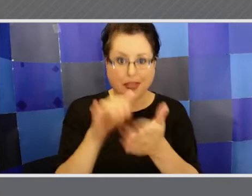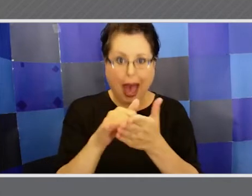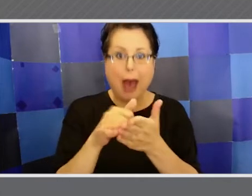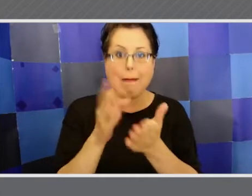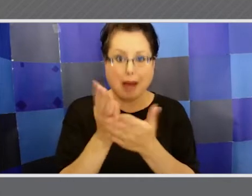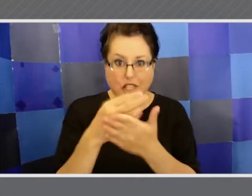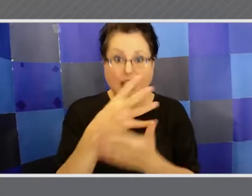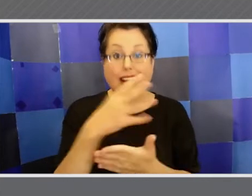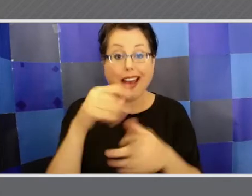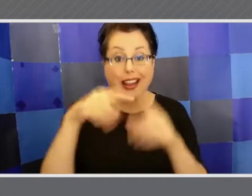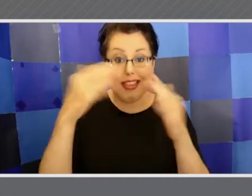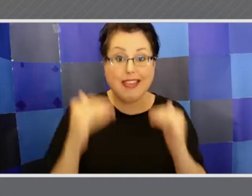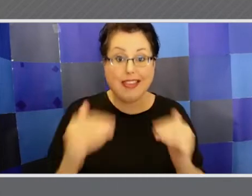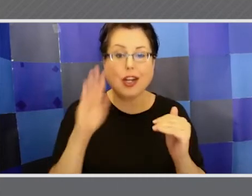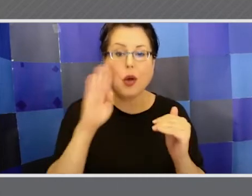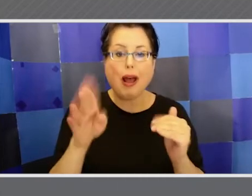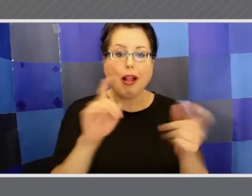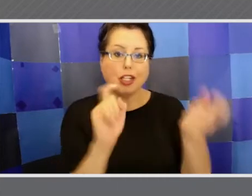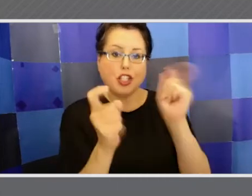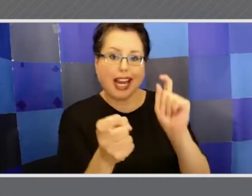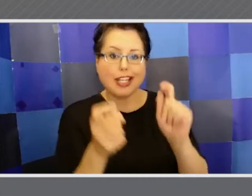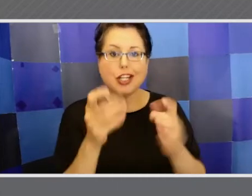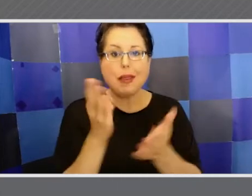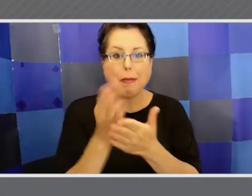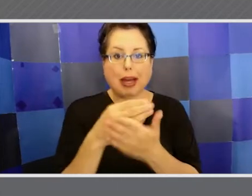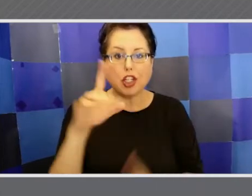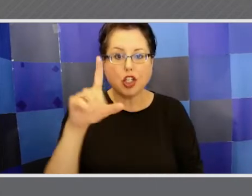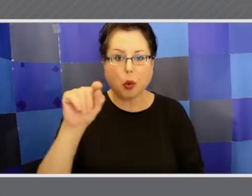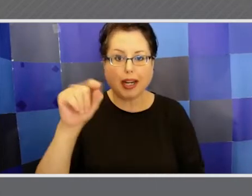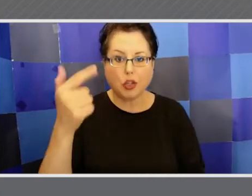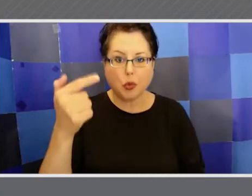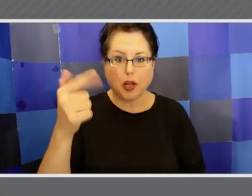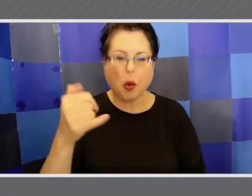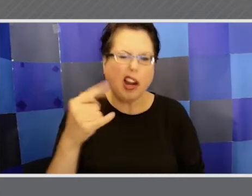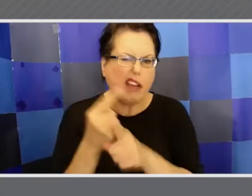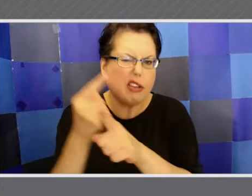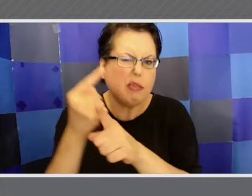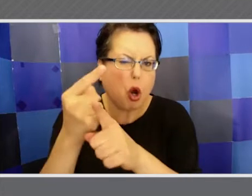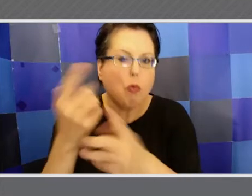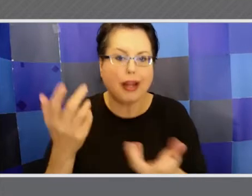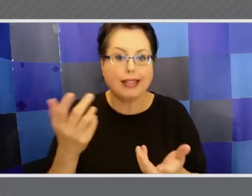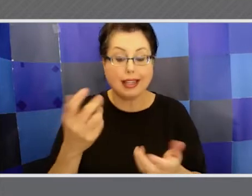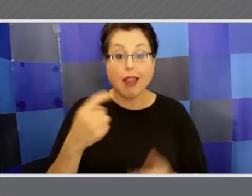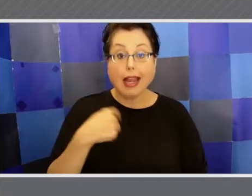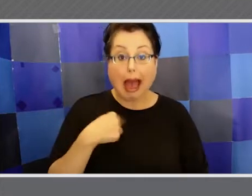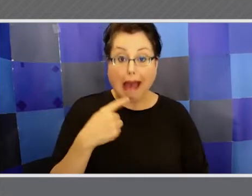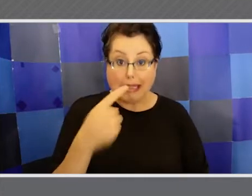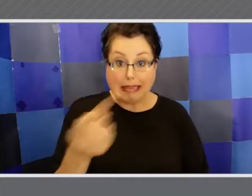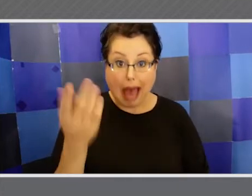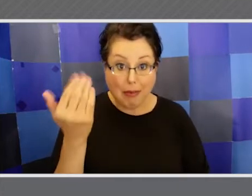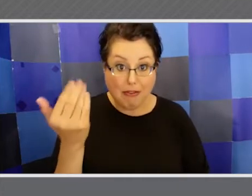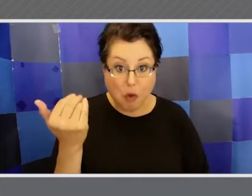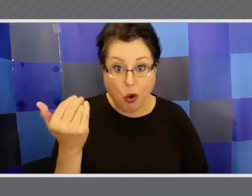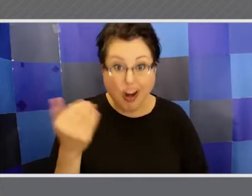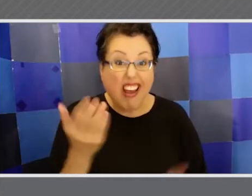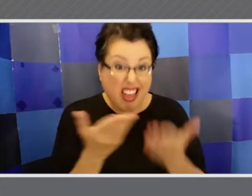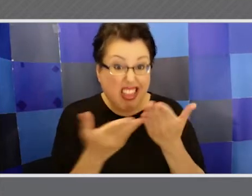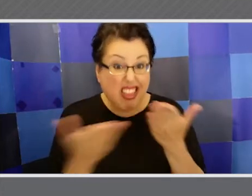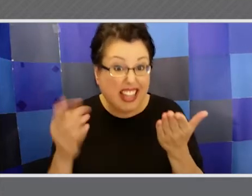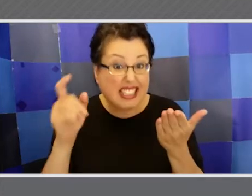mayor will amend the 2021 budget as appropriate. Like I had alluded to, there are things that need to be